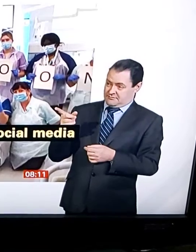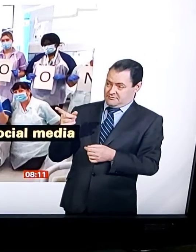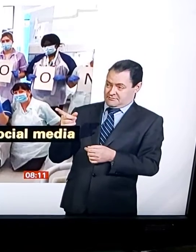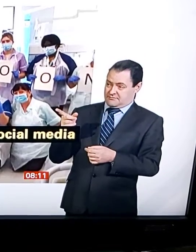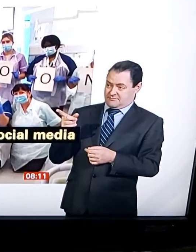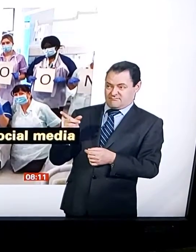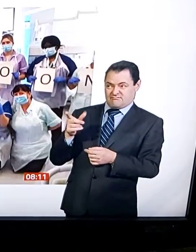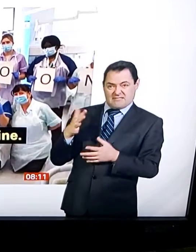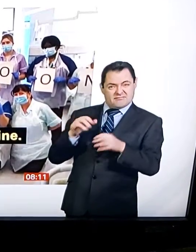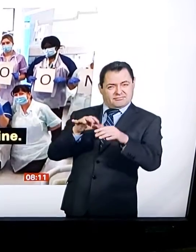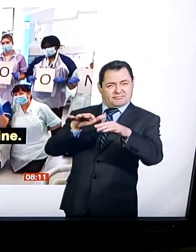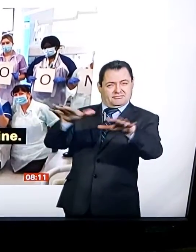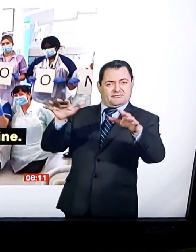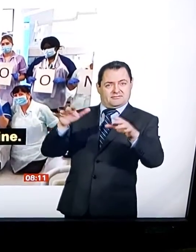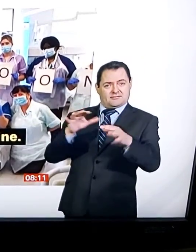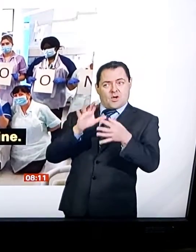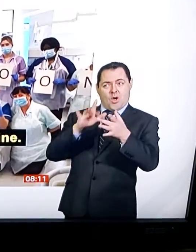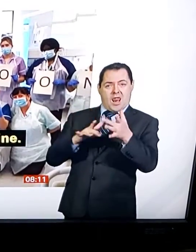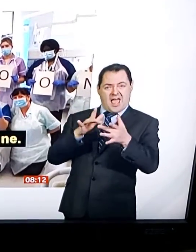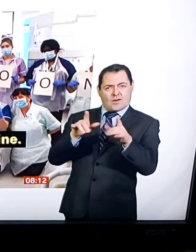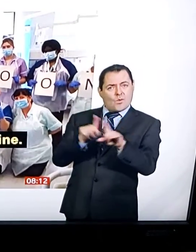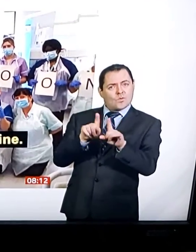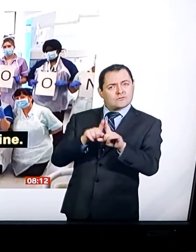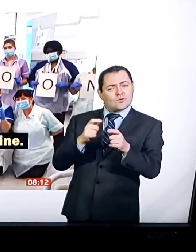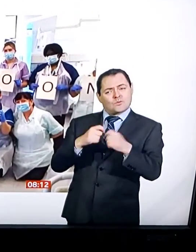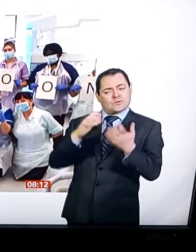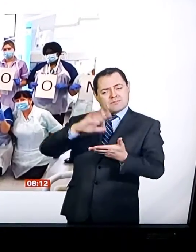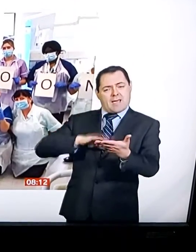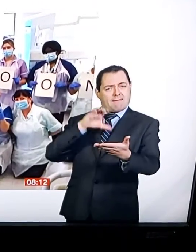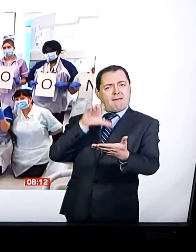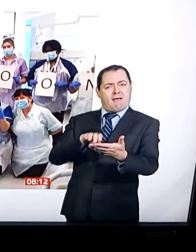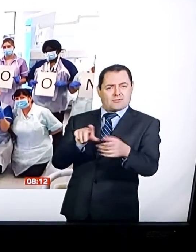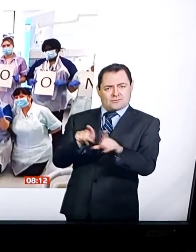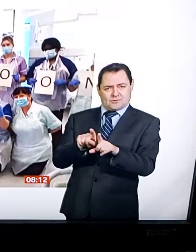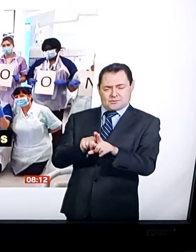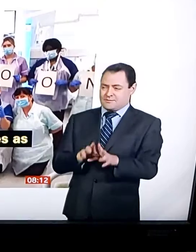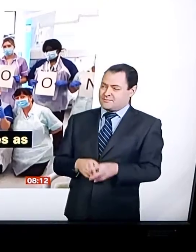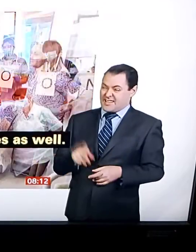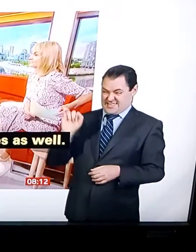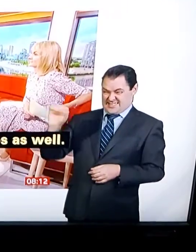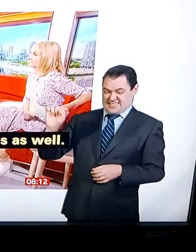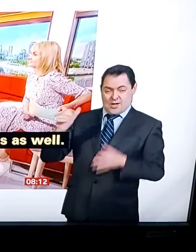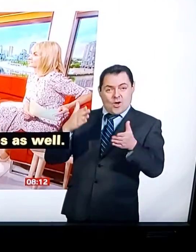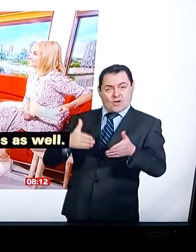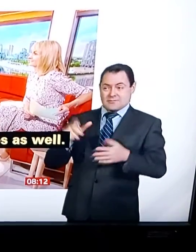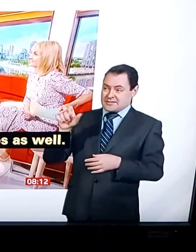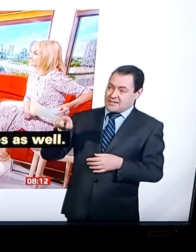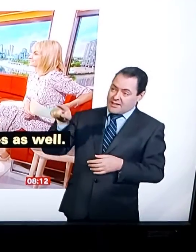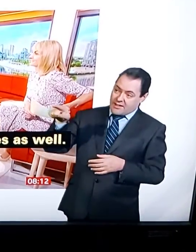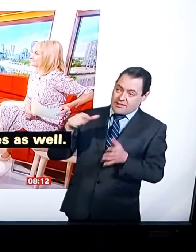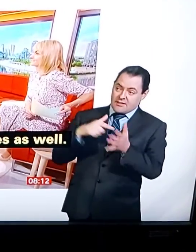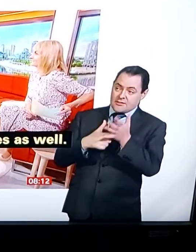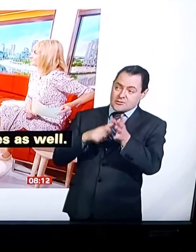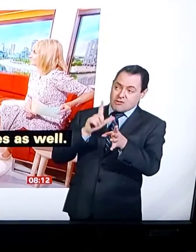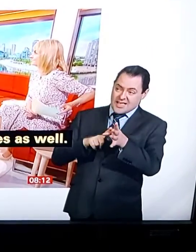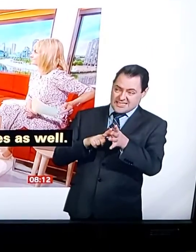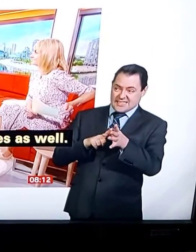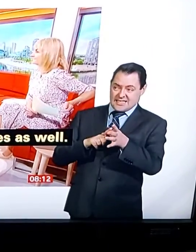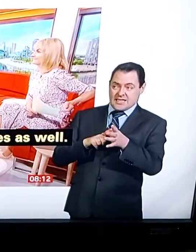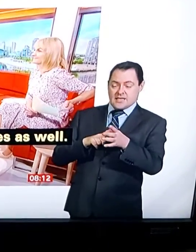In fact, it makes front pages of the newspapers as well. We are joined now from the hospital by clinical sister Tracy Ems and senior staff nurse